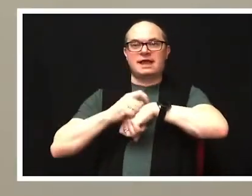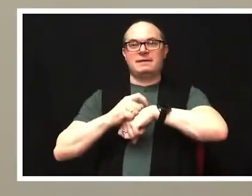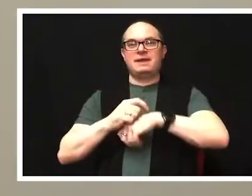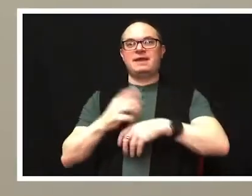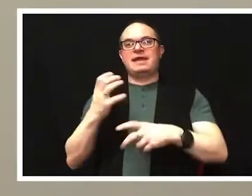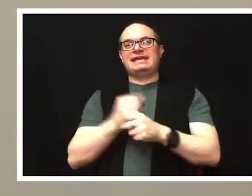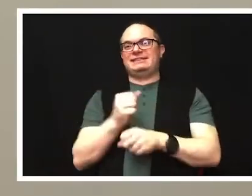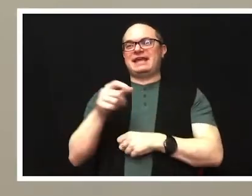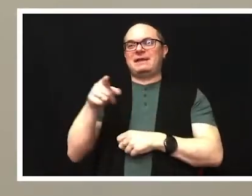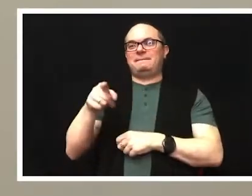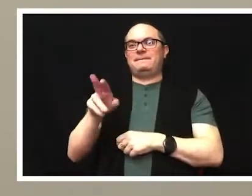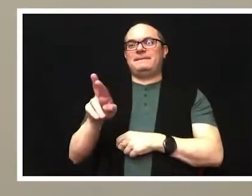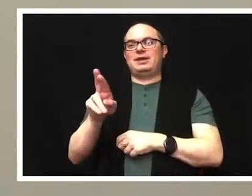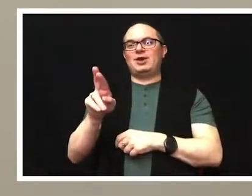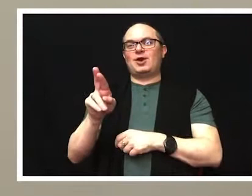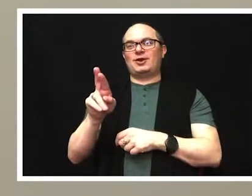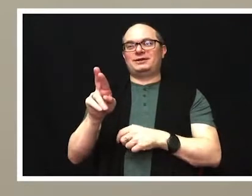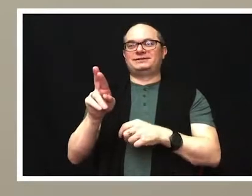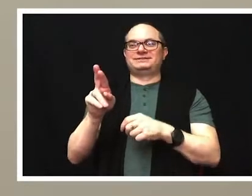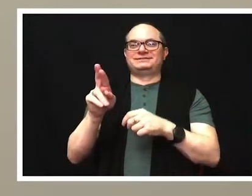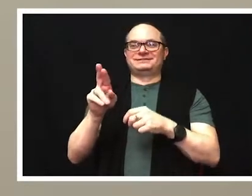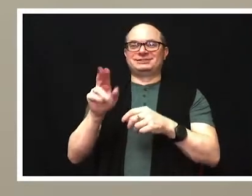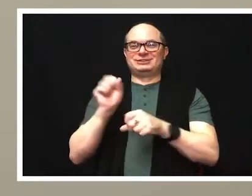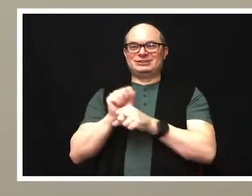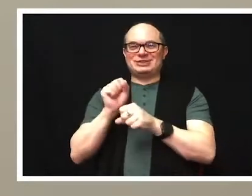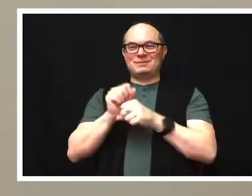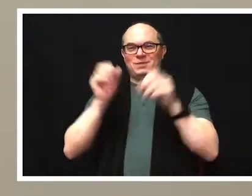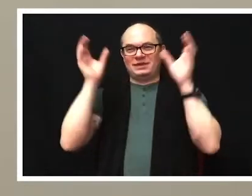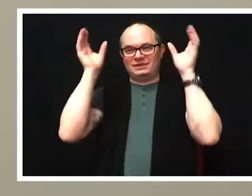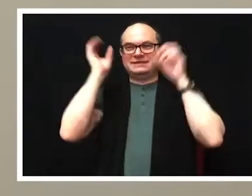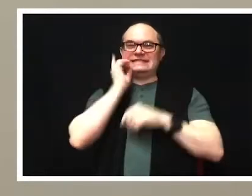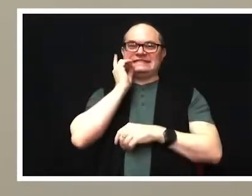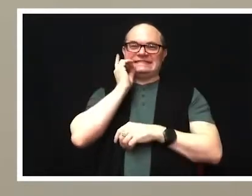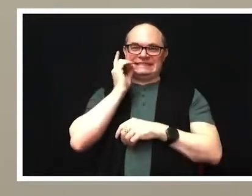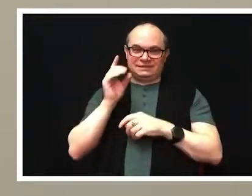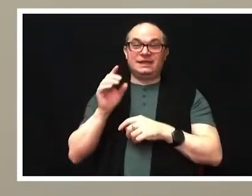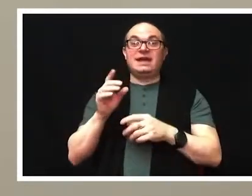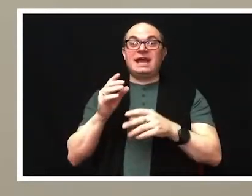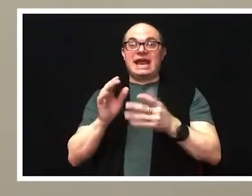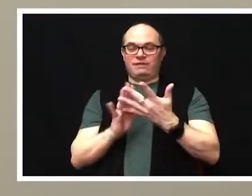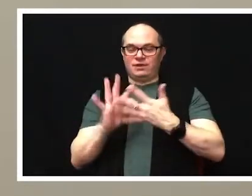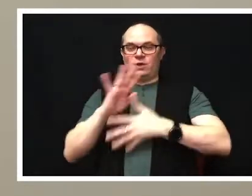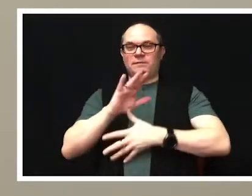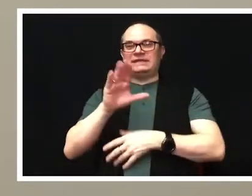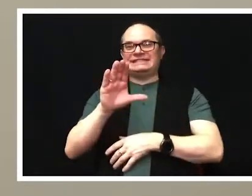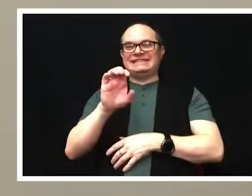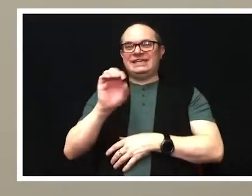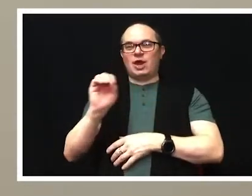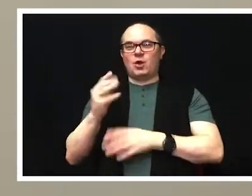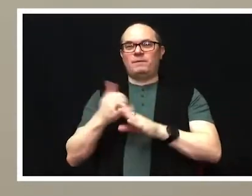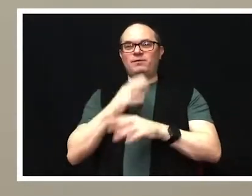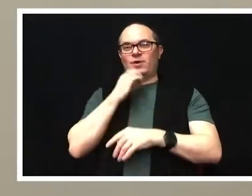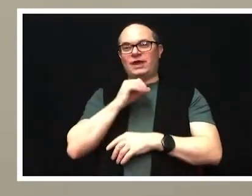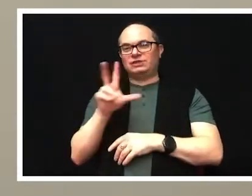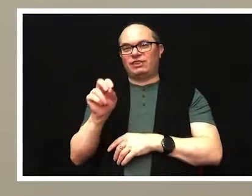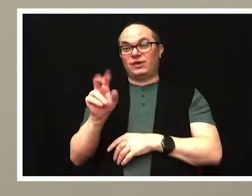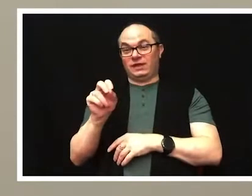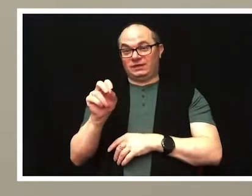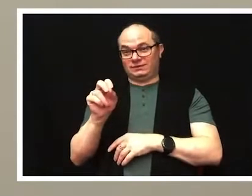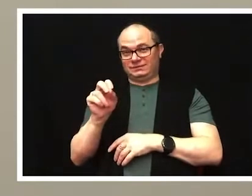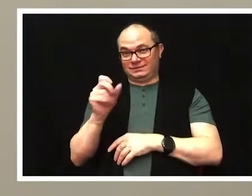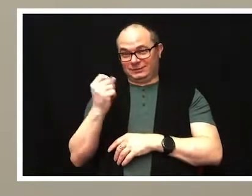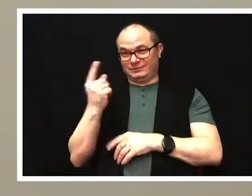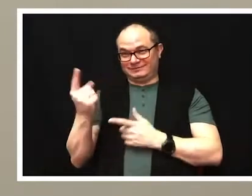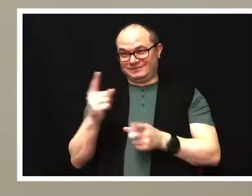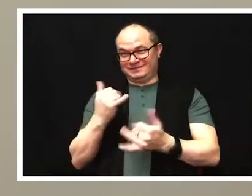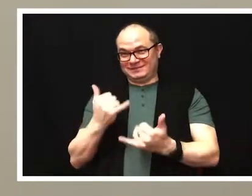that dream PR job with Disney immediately after, and work my way up to CEO before I was 30. You can see where I'm